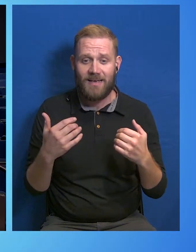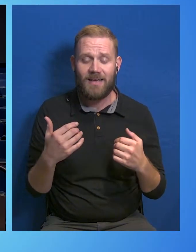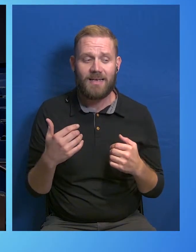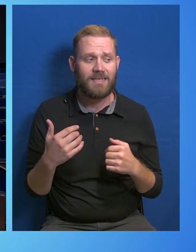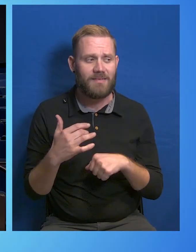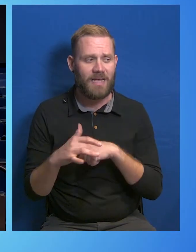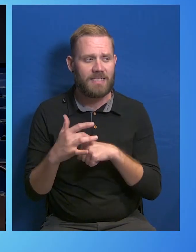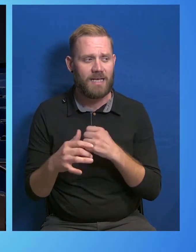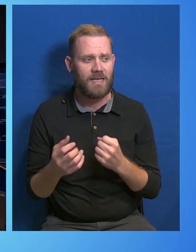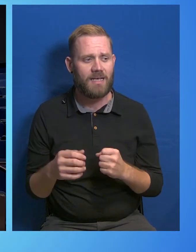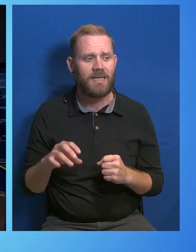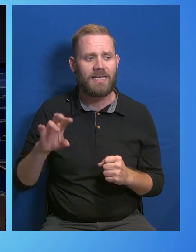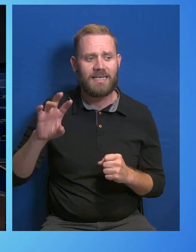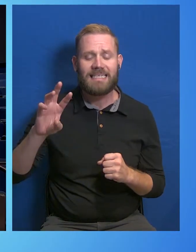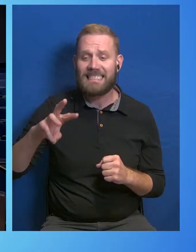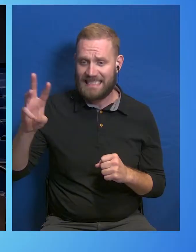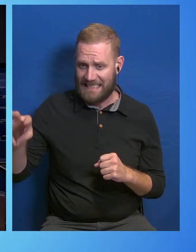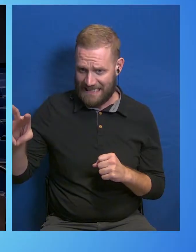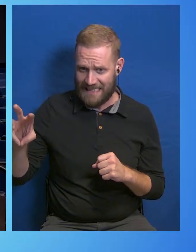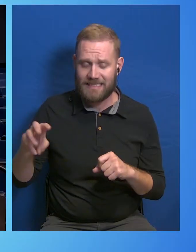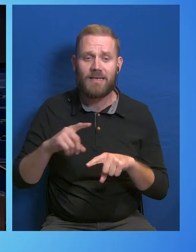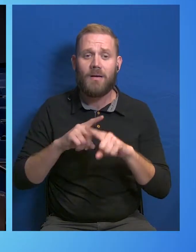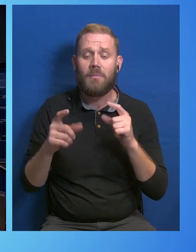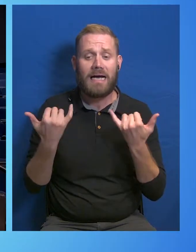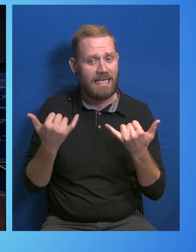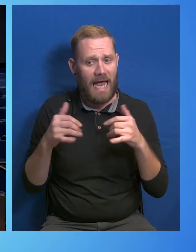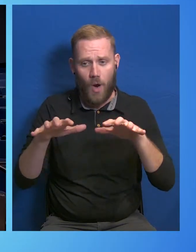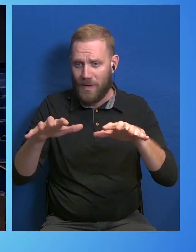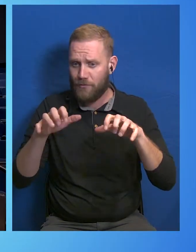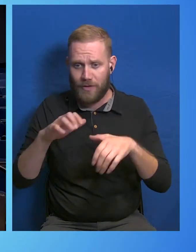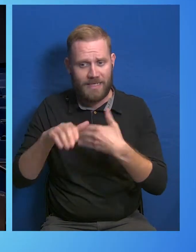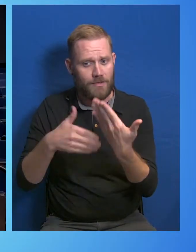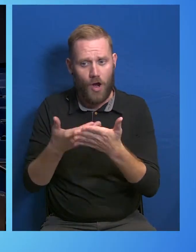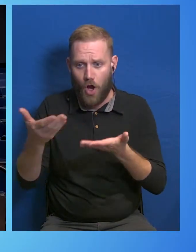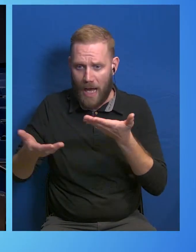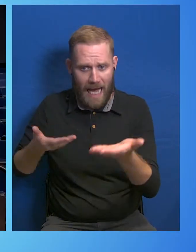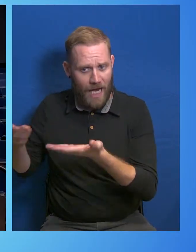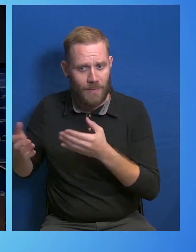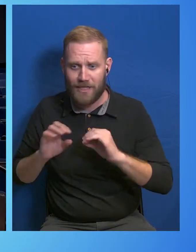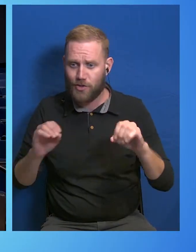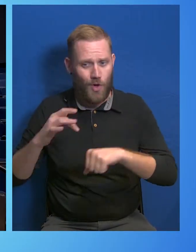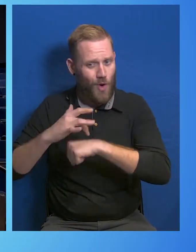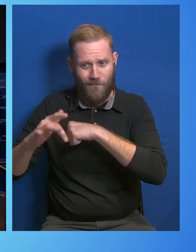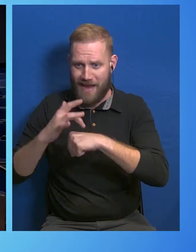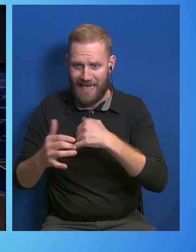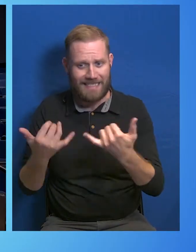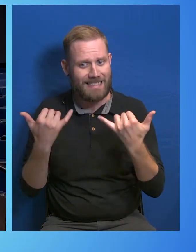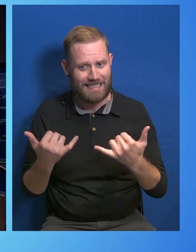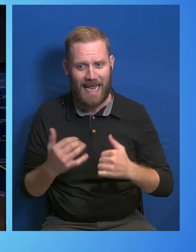However, since then, the agency has implemented a hiring freeze, so there are no vacancies.